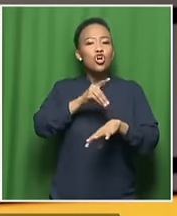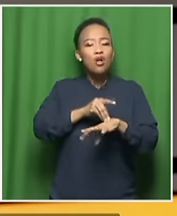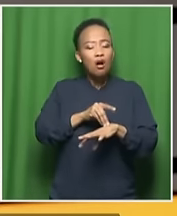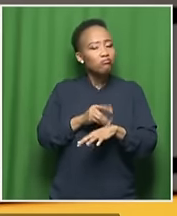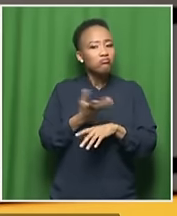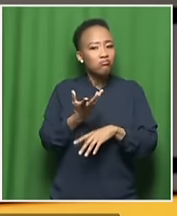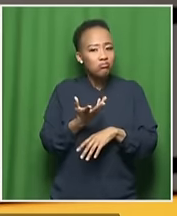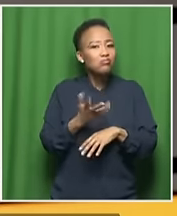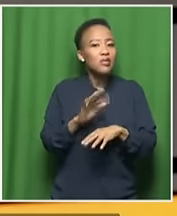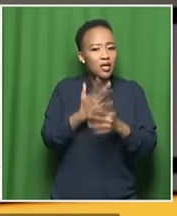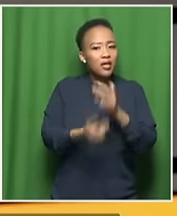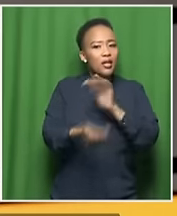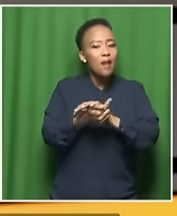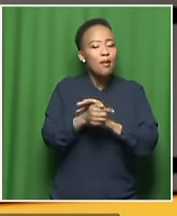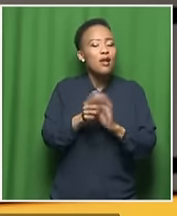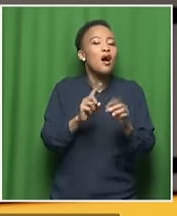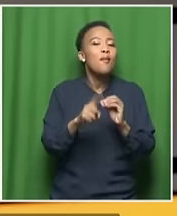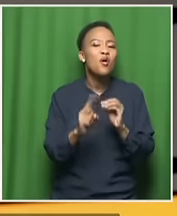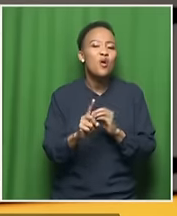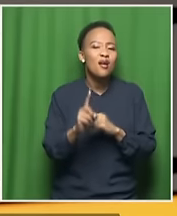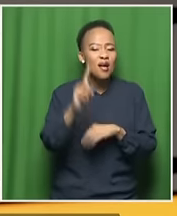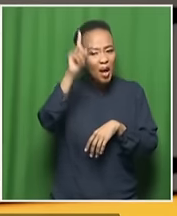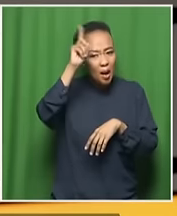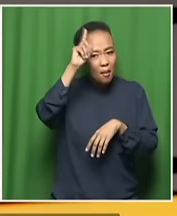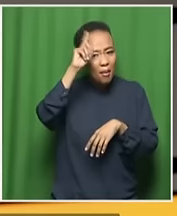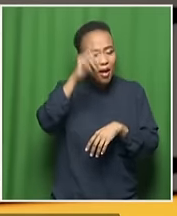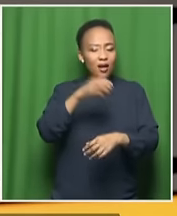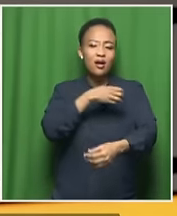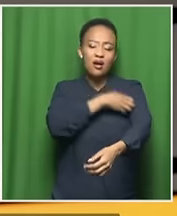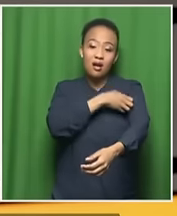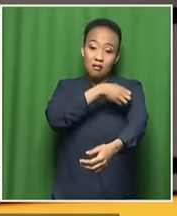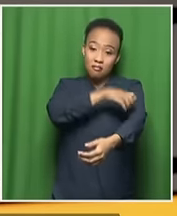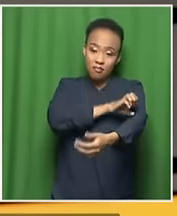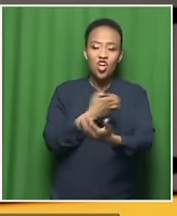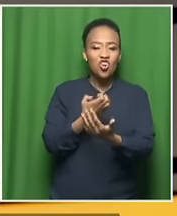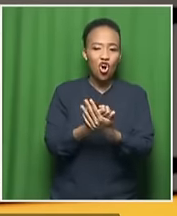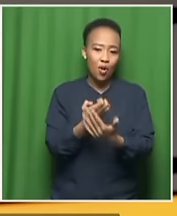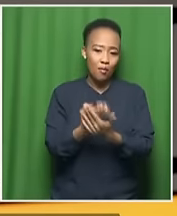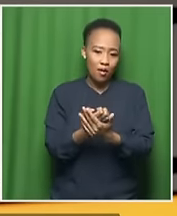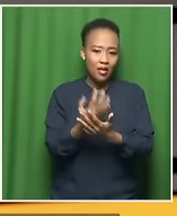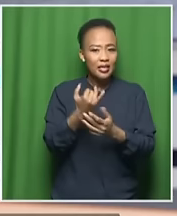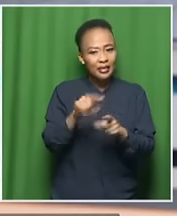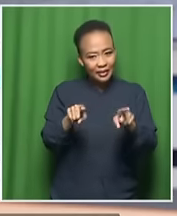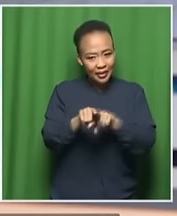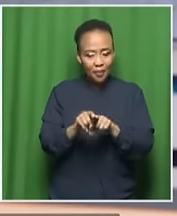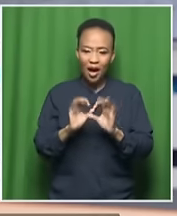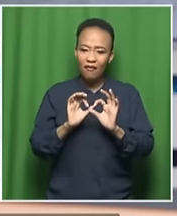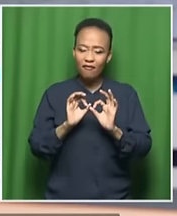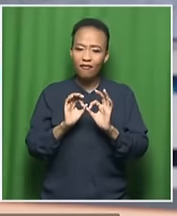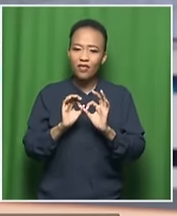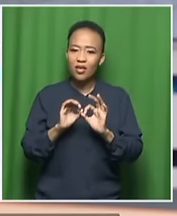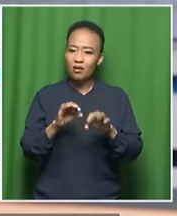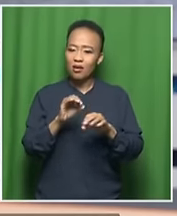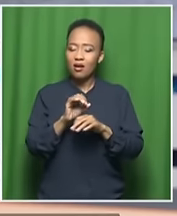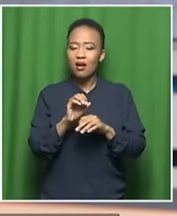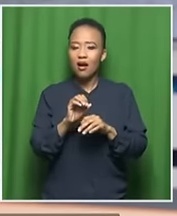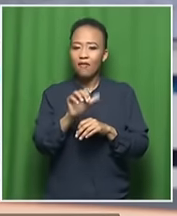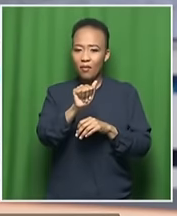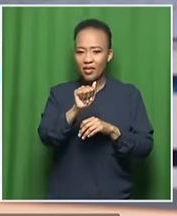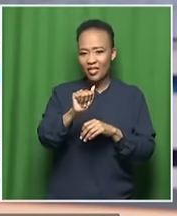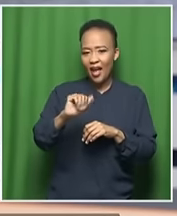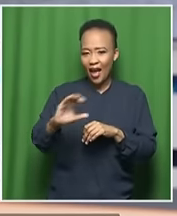happened with black economic empowerment. It's the same with affirmative action. If you go and look, for instance, our